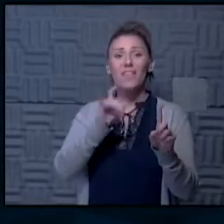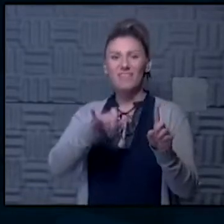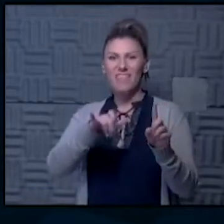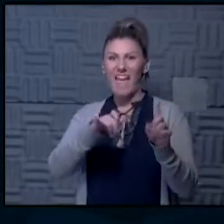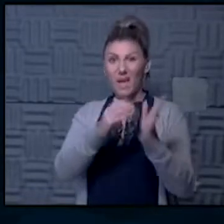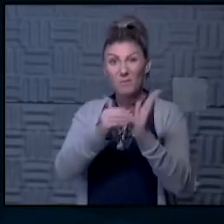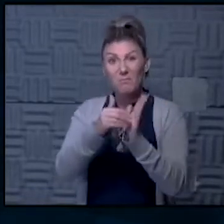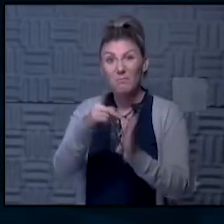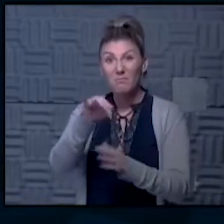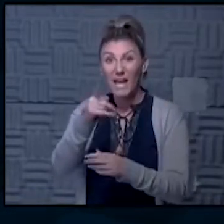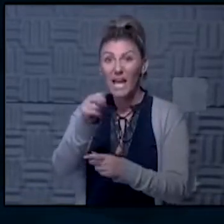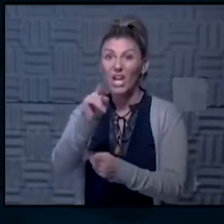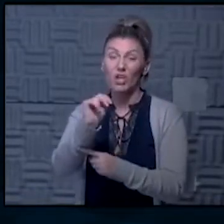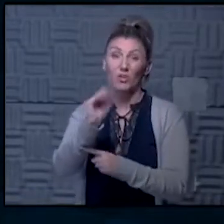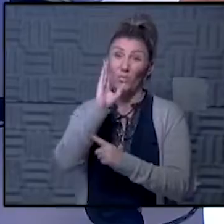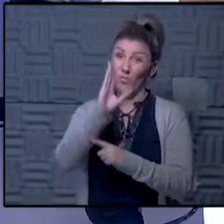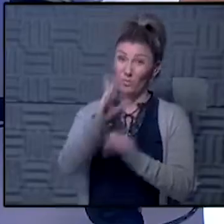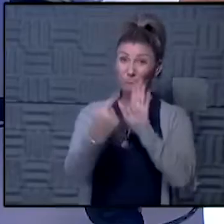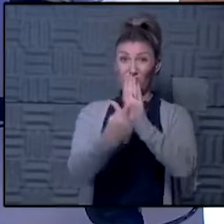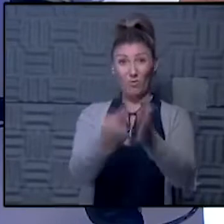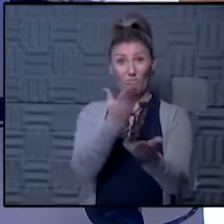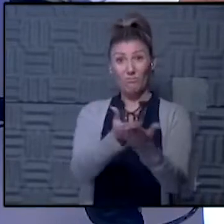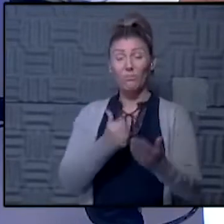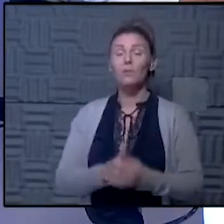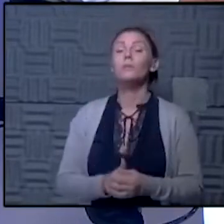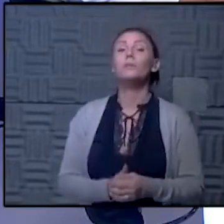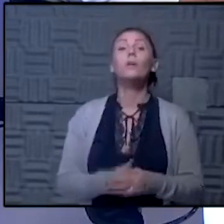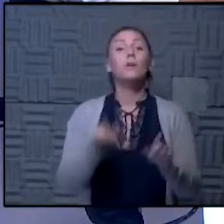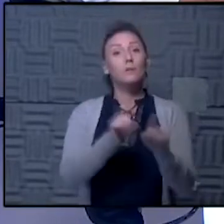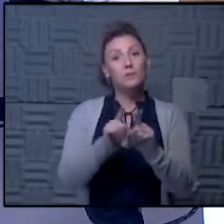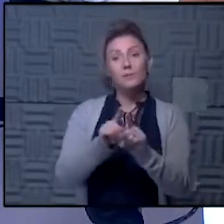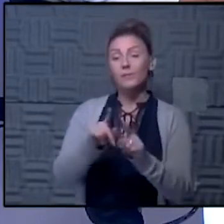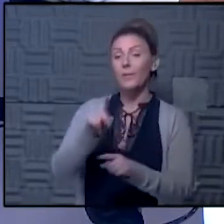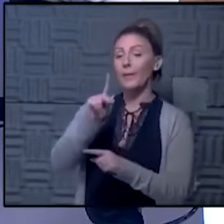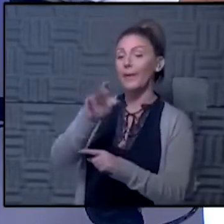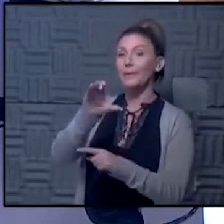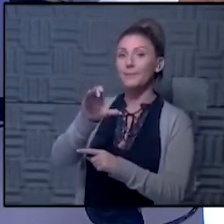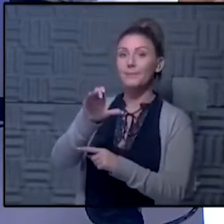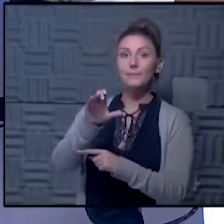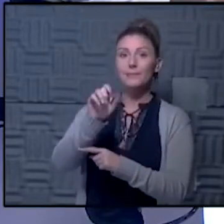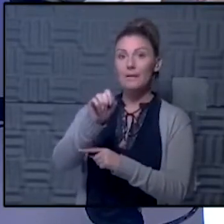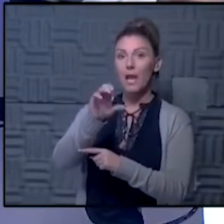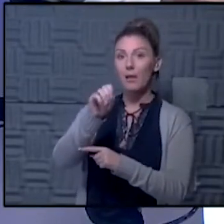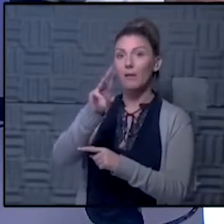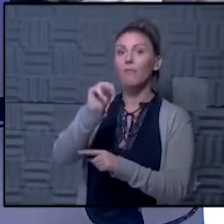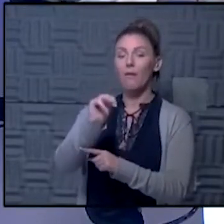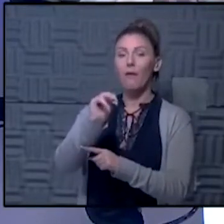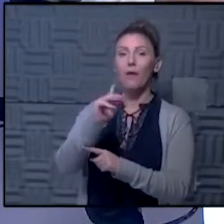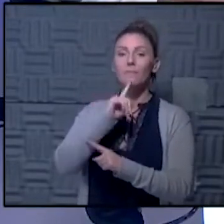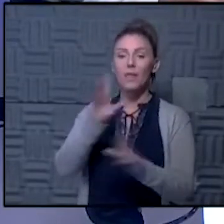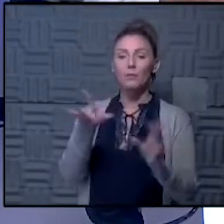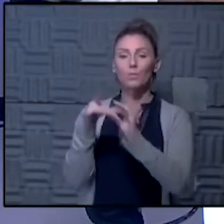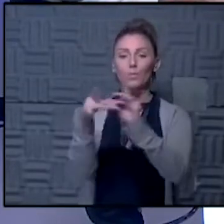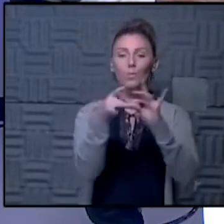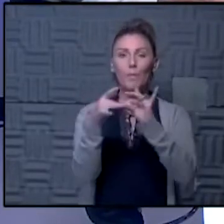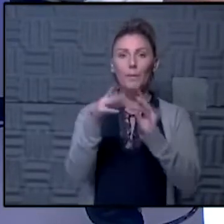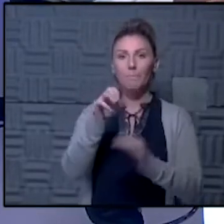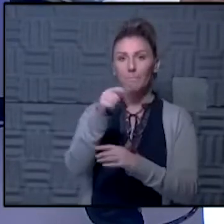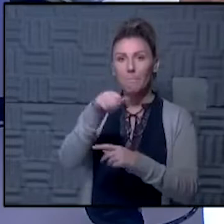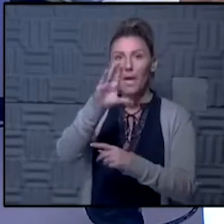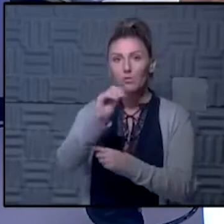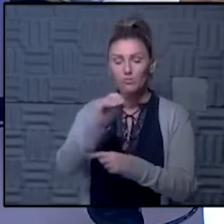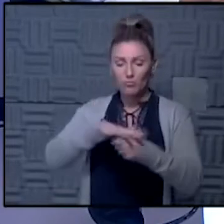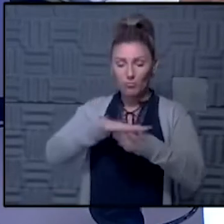that. Yeah, and I would like to say, too, you know, KansasCity.com does a very good job of collating the metro area and the